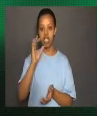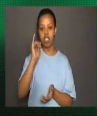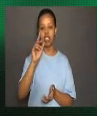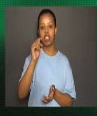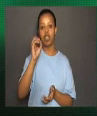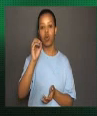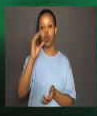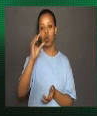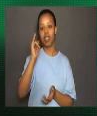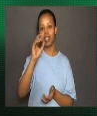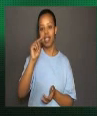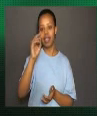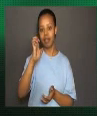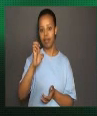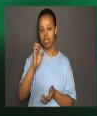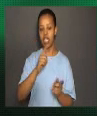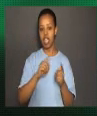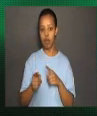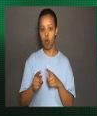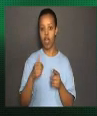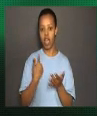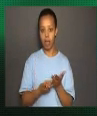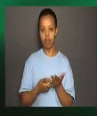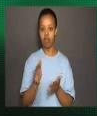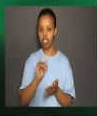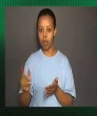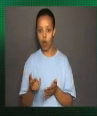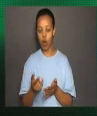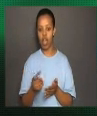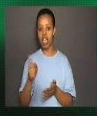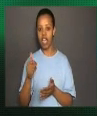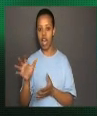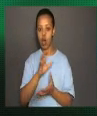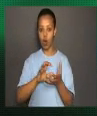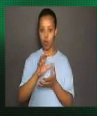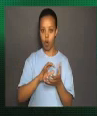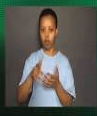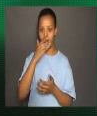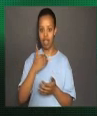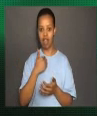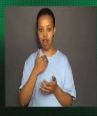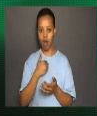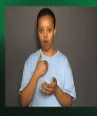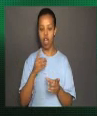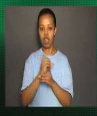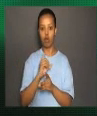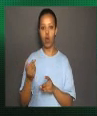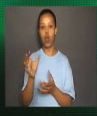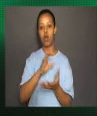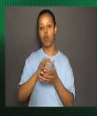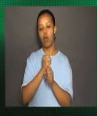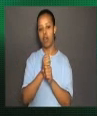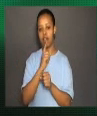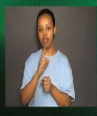Cytosine is a pyrimidine derivative, also an aromatic organic